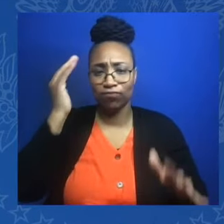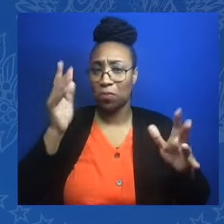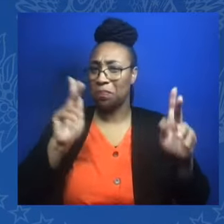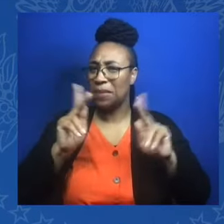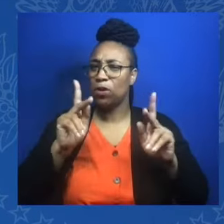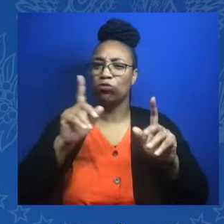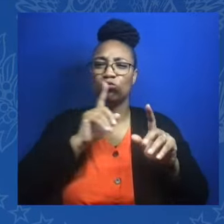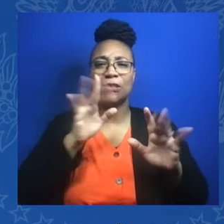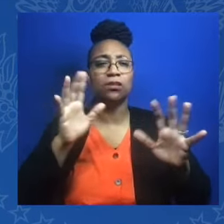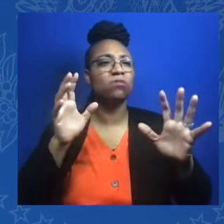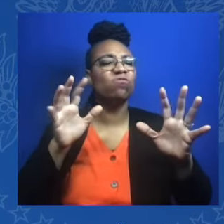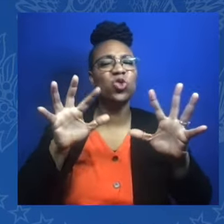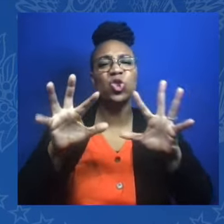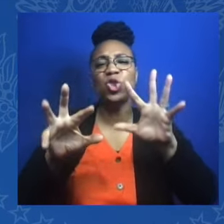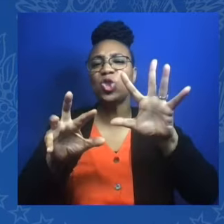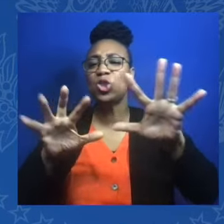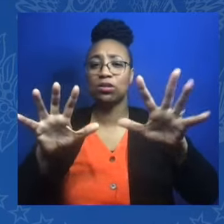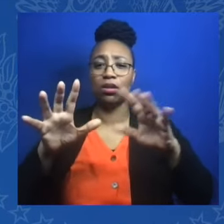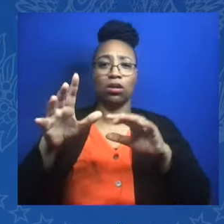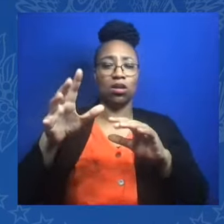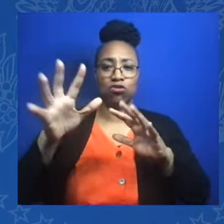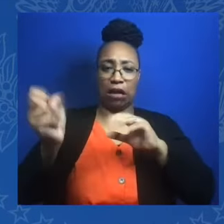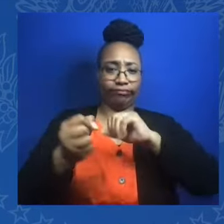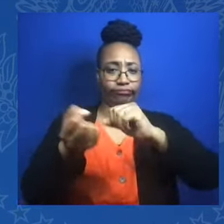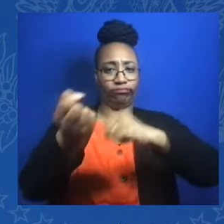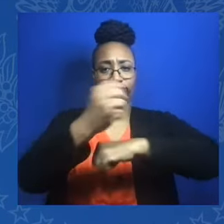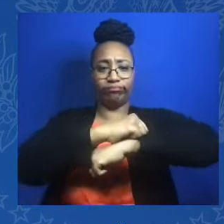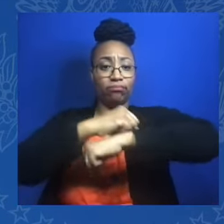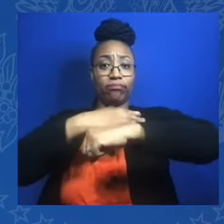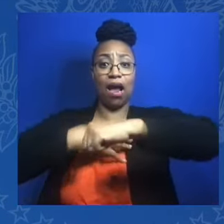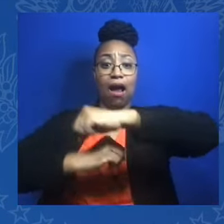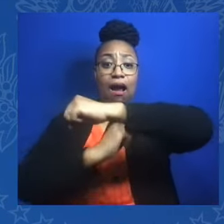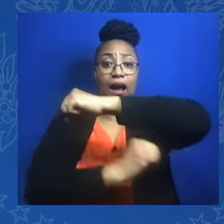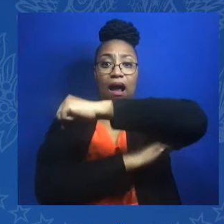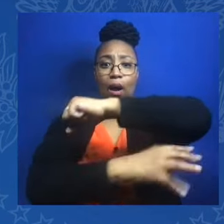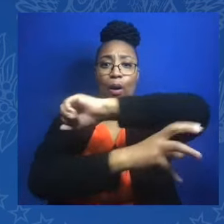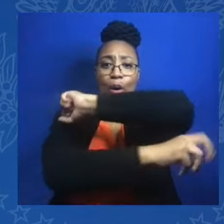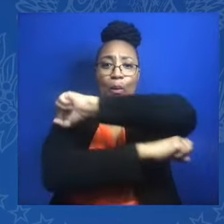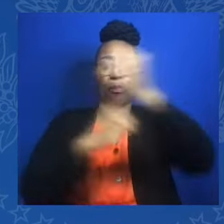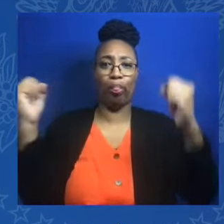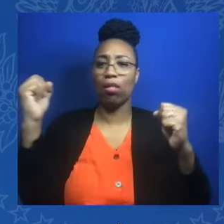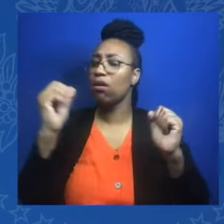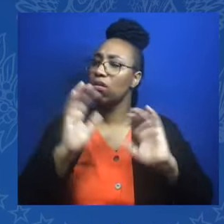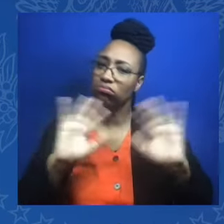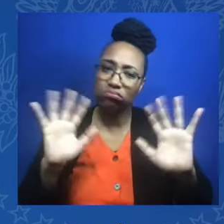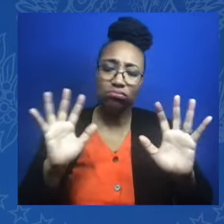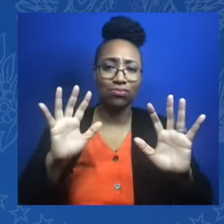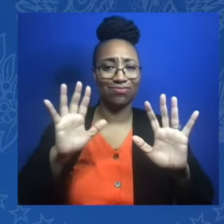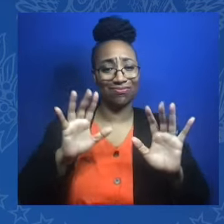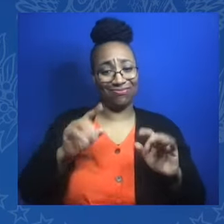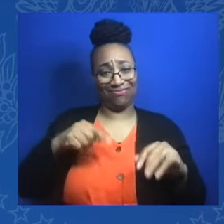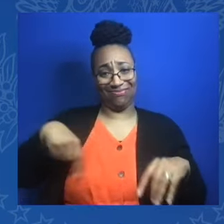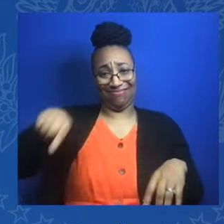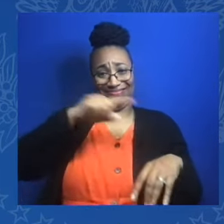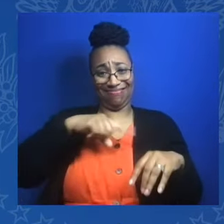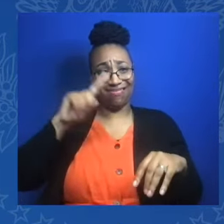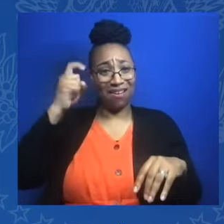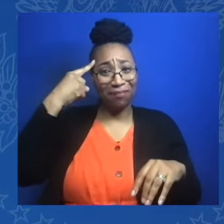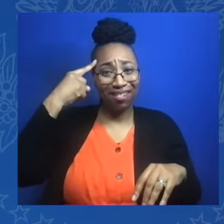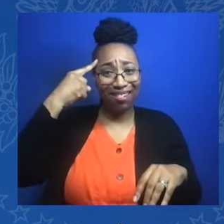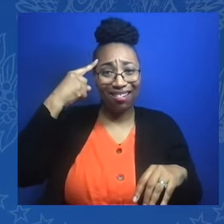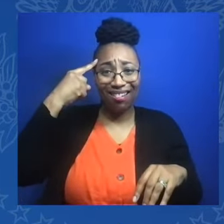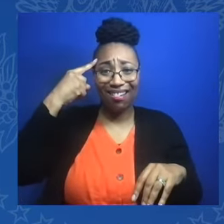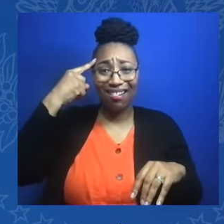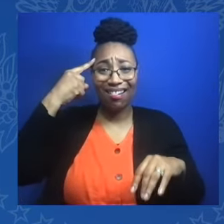world, didn't happen by accident and won't continue without effort. On